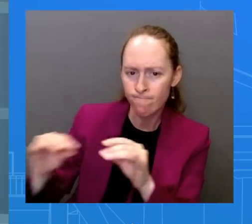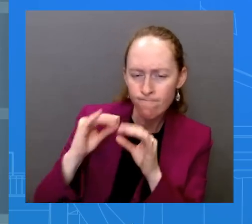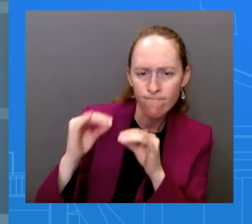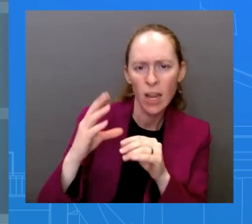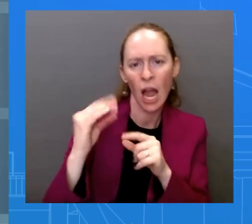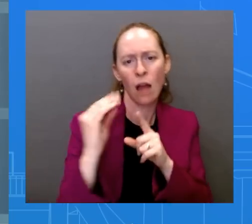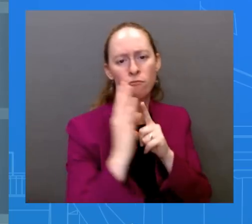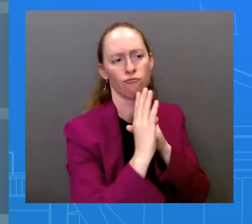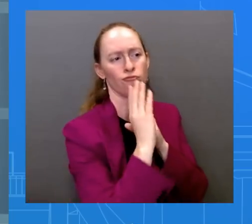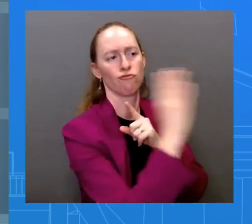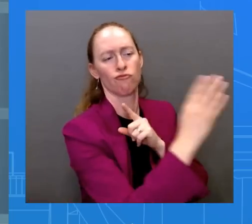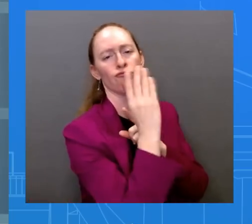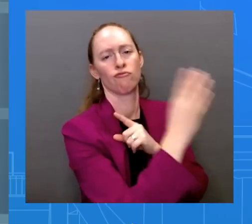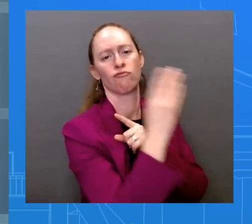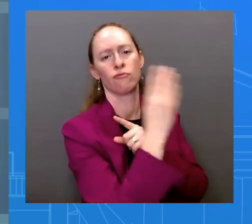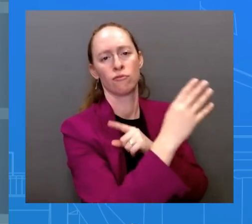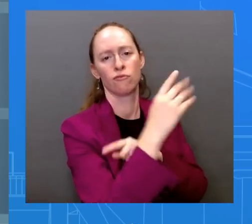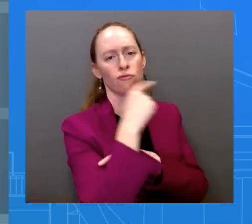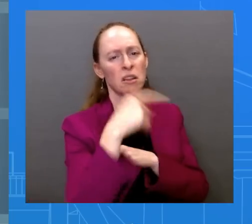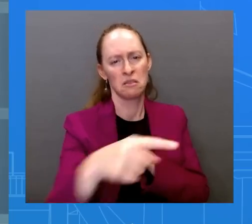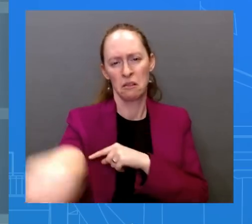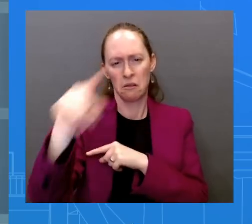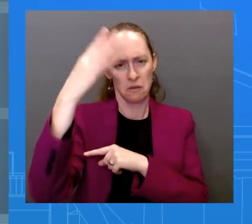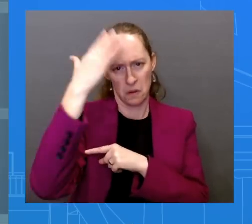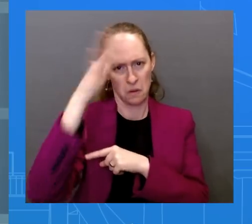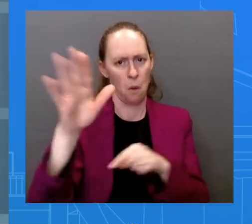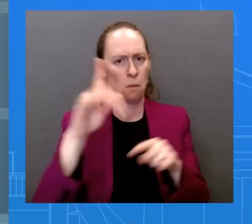they understand that. They understand exactly